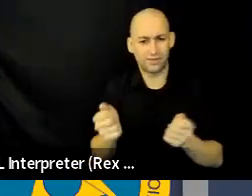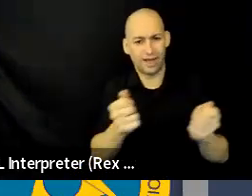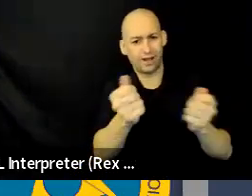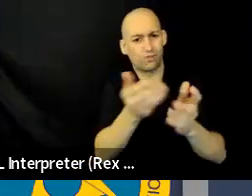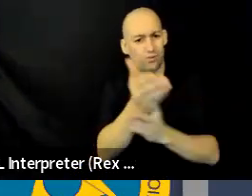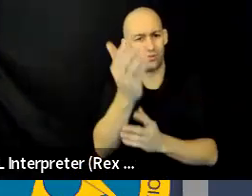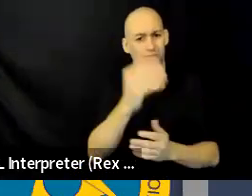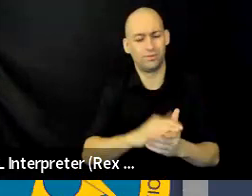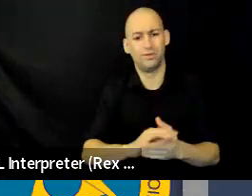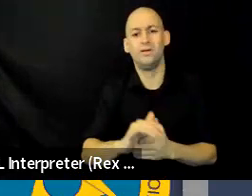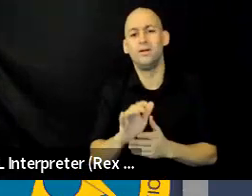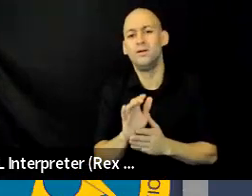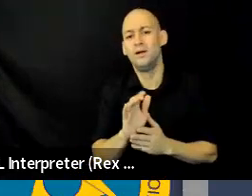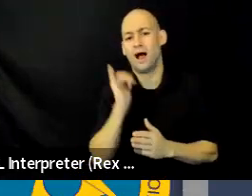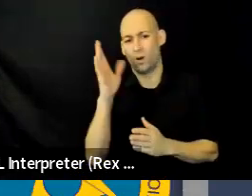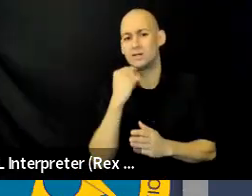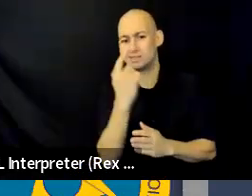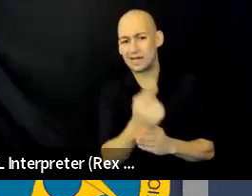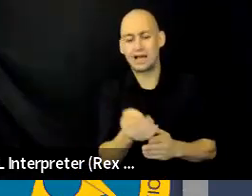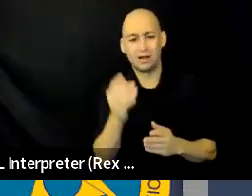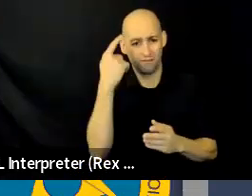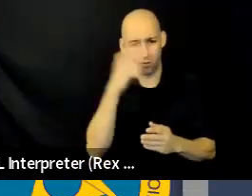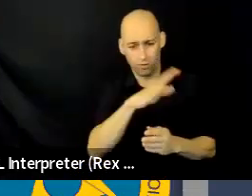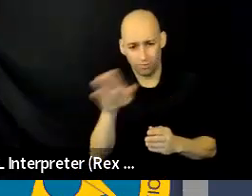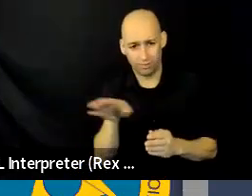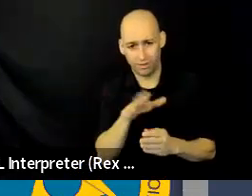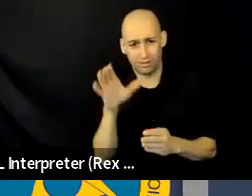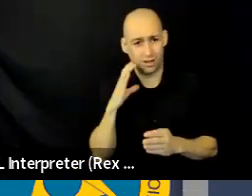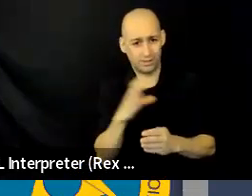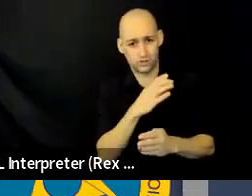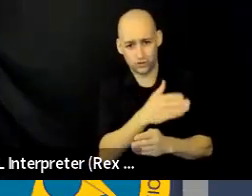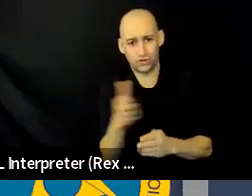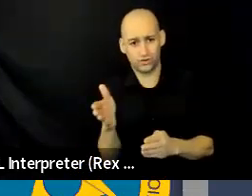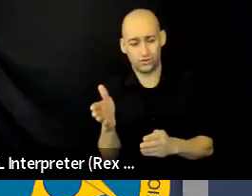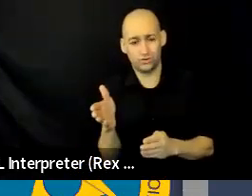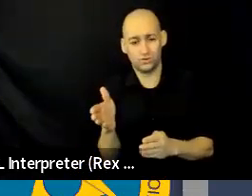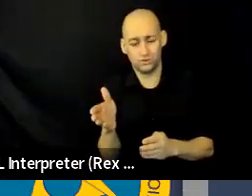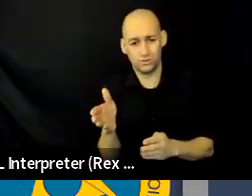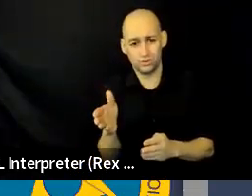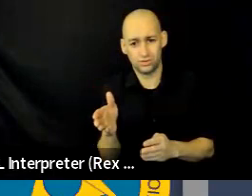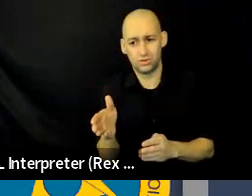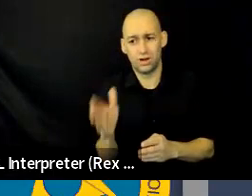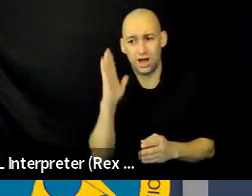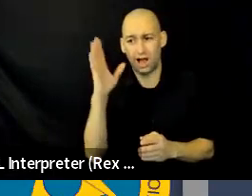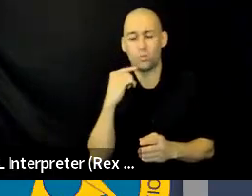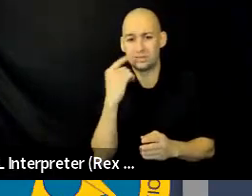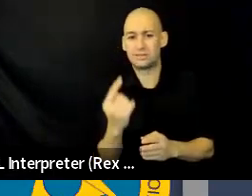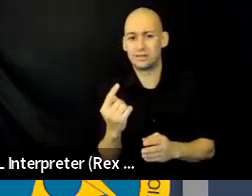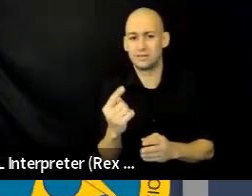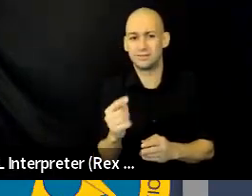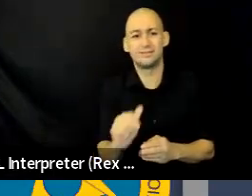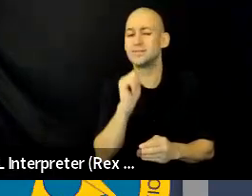there. I will say, and to my fellow commissioners as well, there's been a lot of, I'm just going to call it, it's